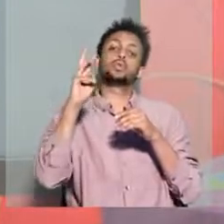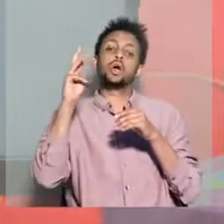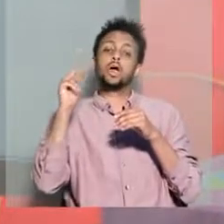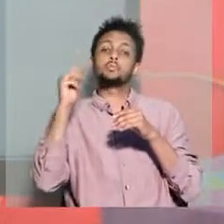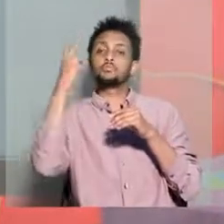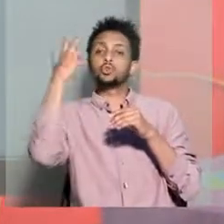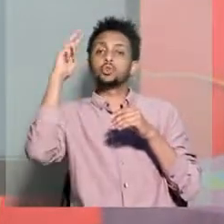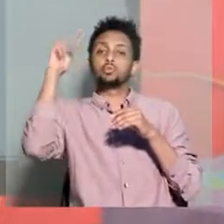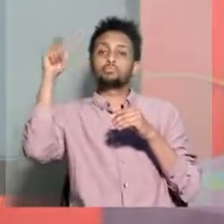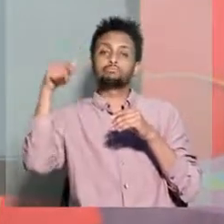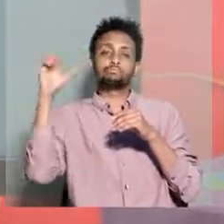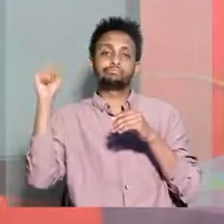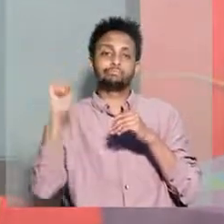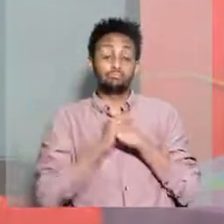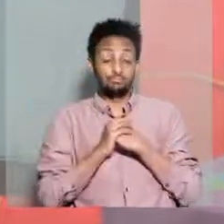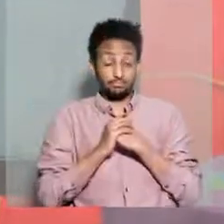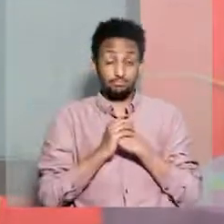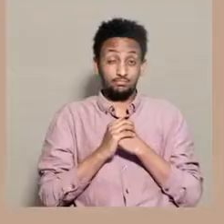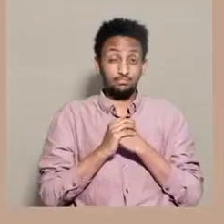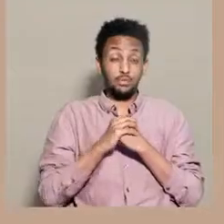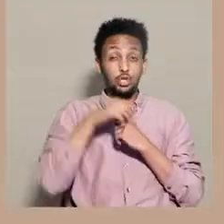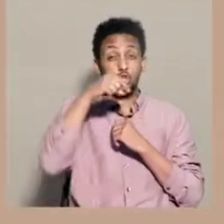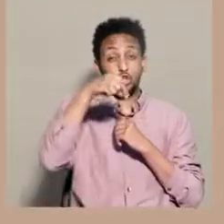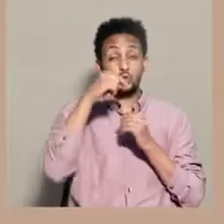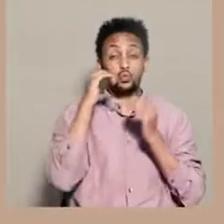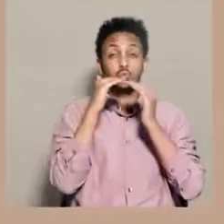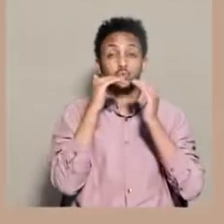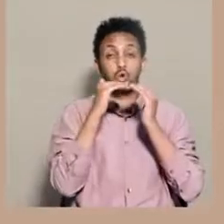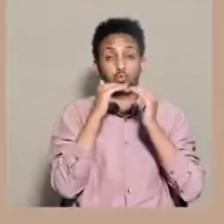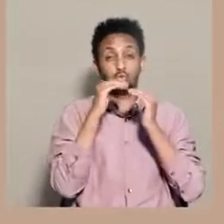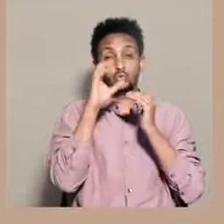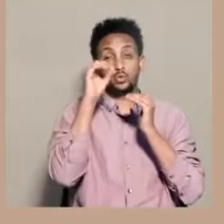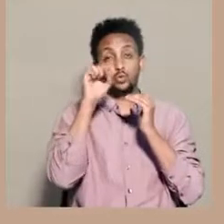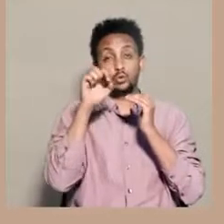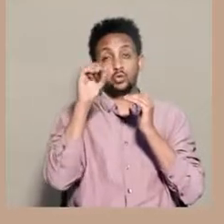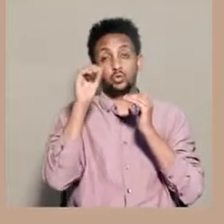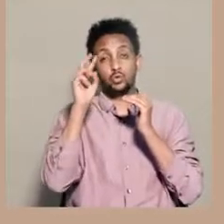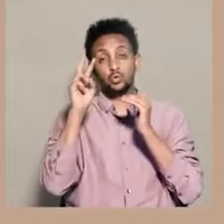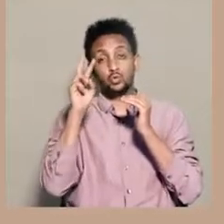0.12 meter cube per second. Flow rate Q is